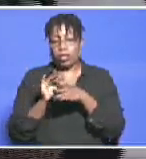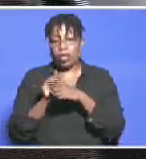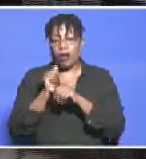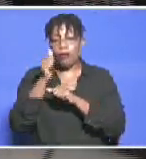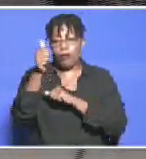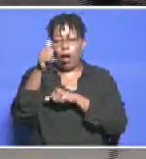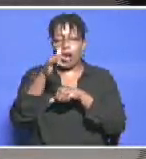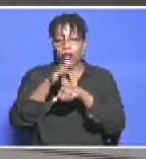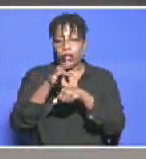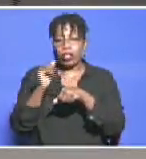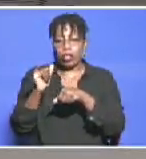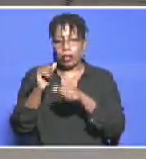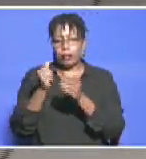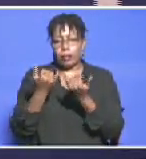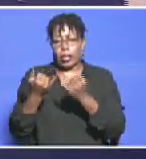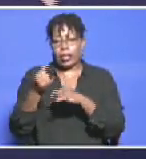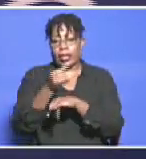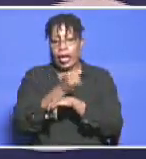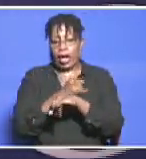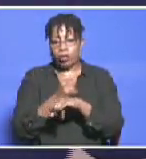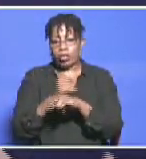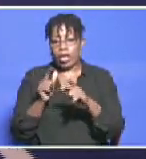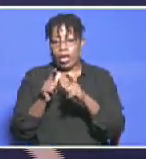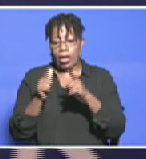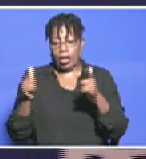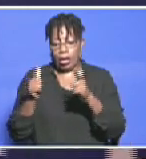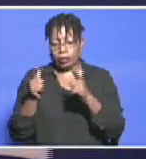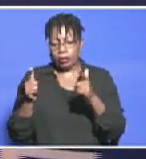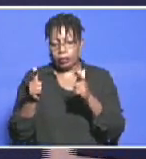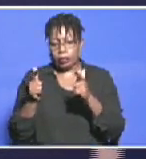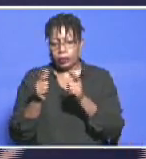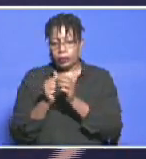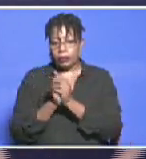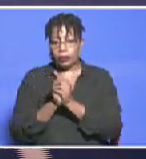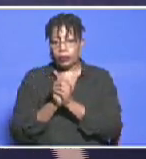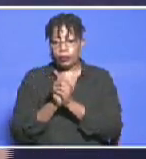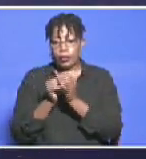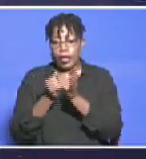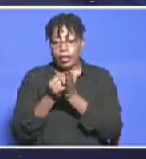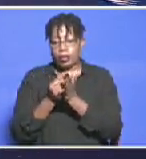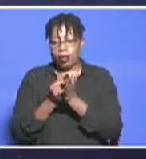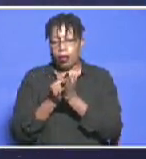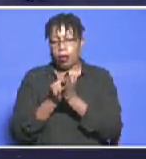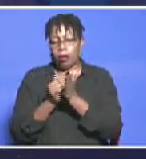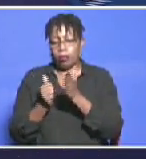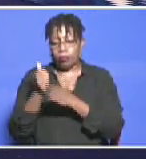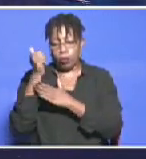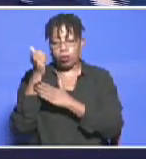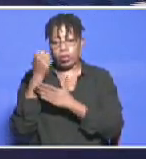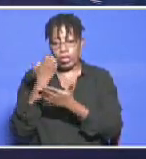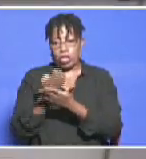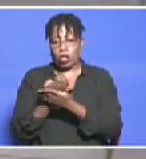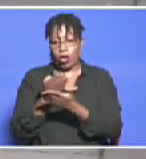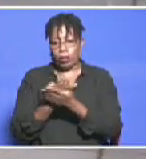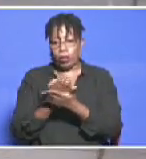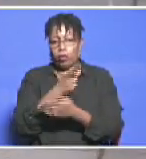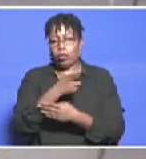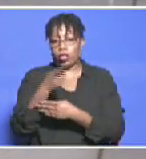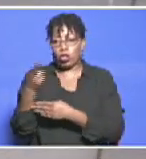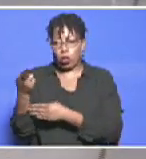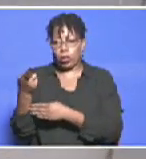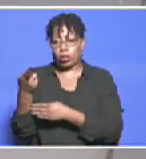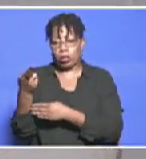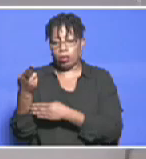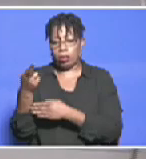largest island in the Bahamas with the fifth largest landmass in the Caribbean. It is a vibrant economy with rich natural resources and